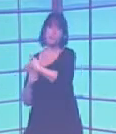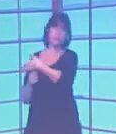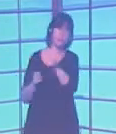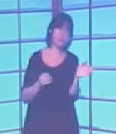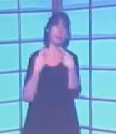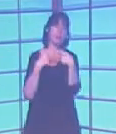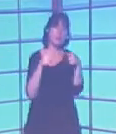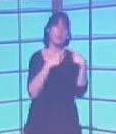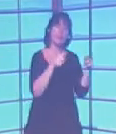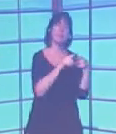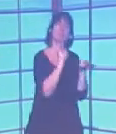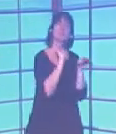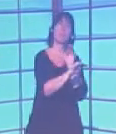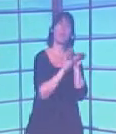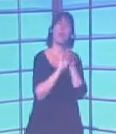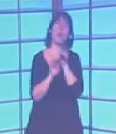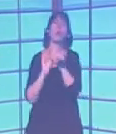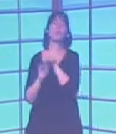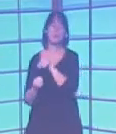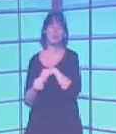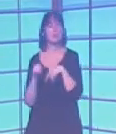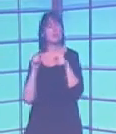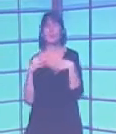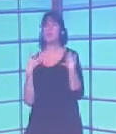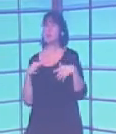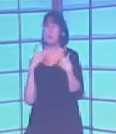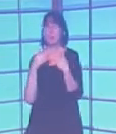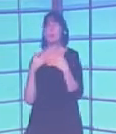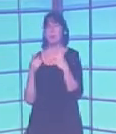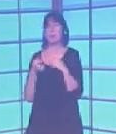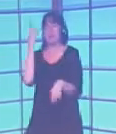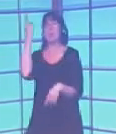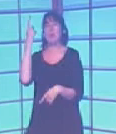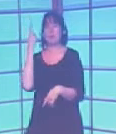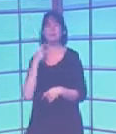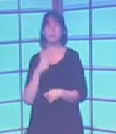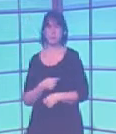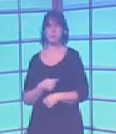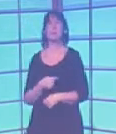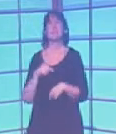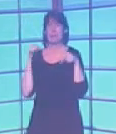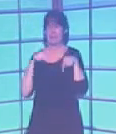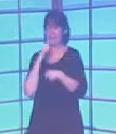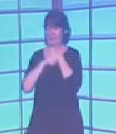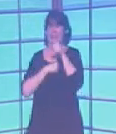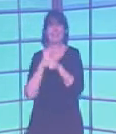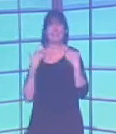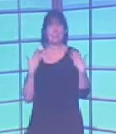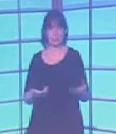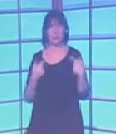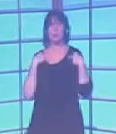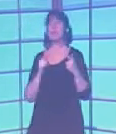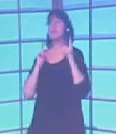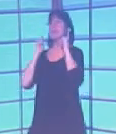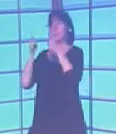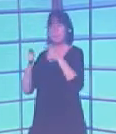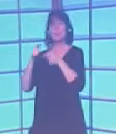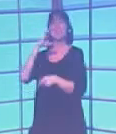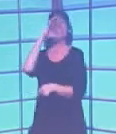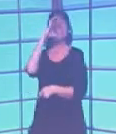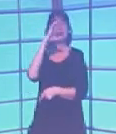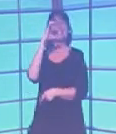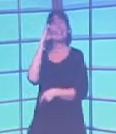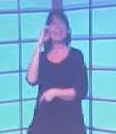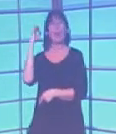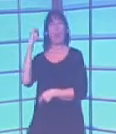is vital and important. And I was very pleased at the beginning of this year that we were able to appoint a chief executive to take some